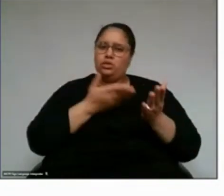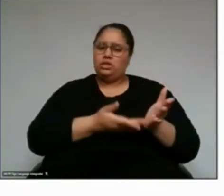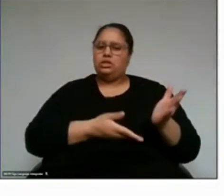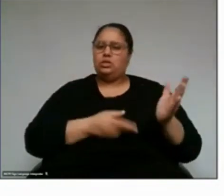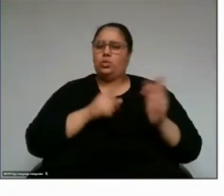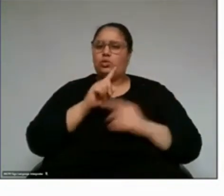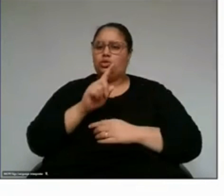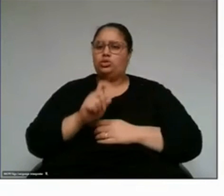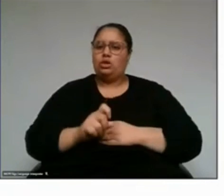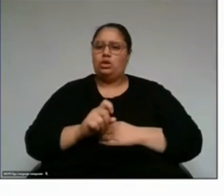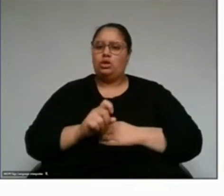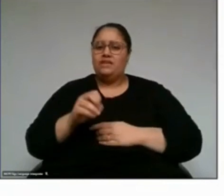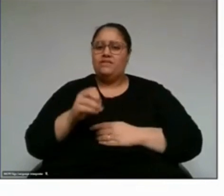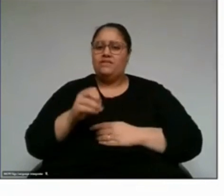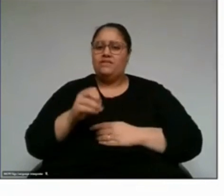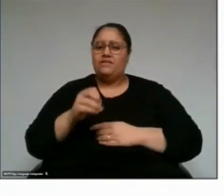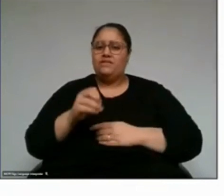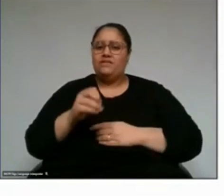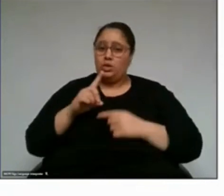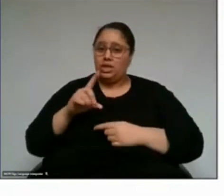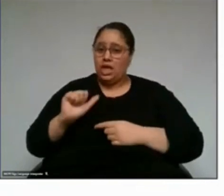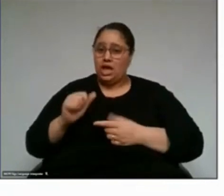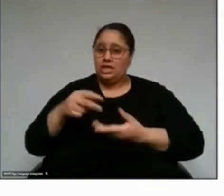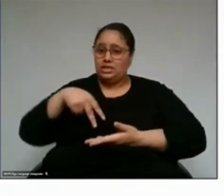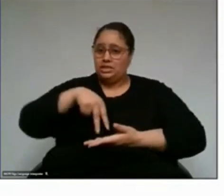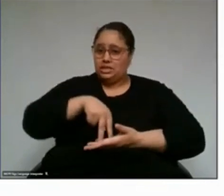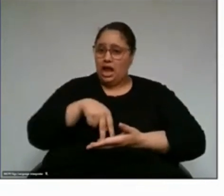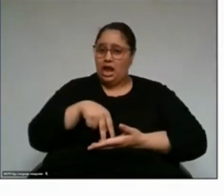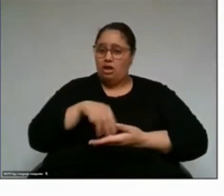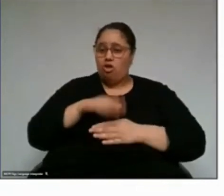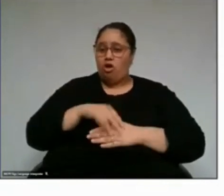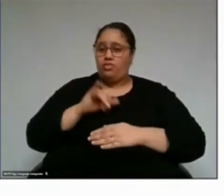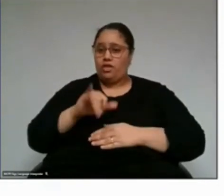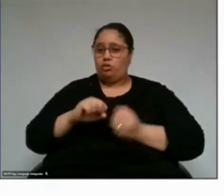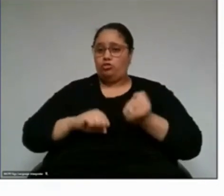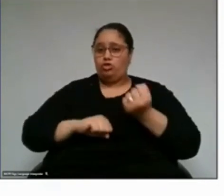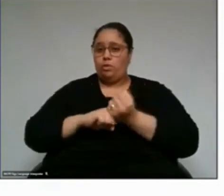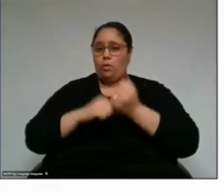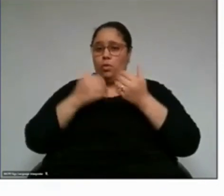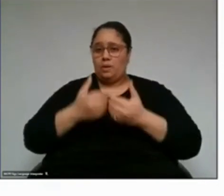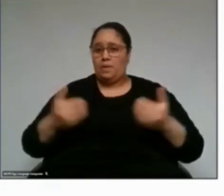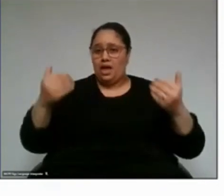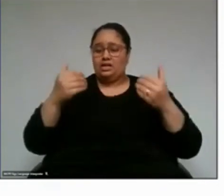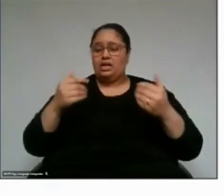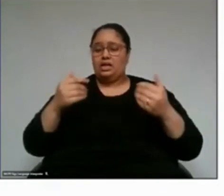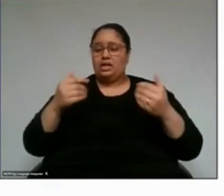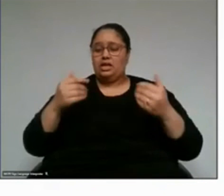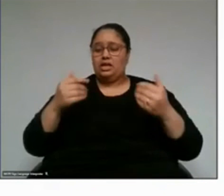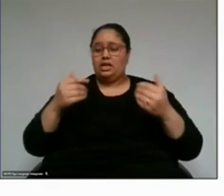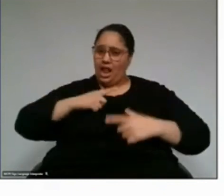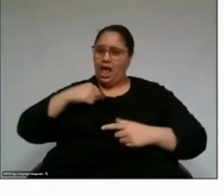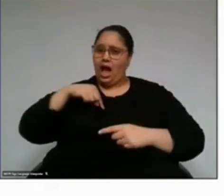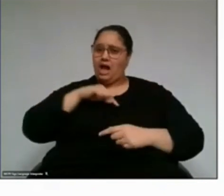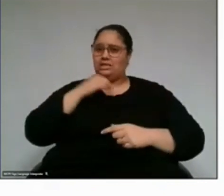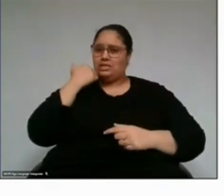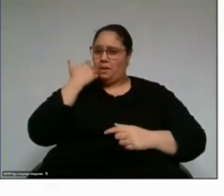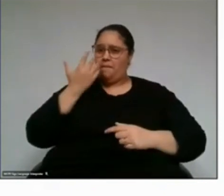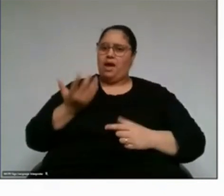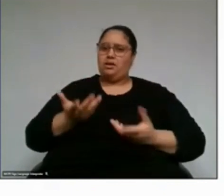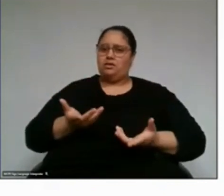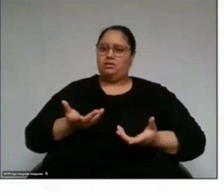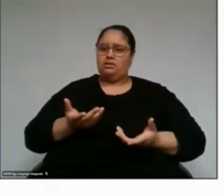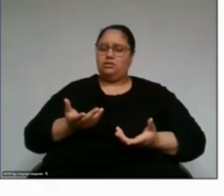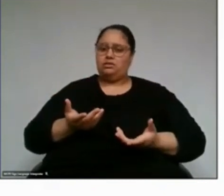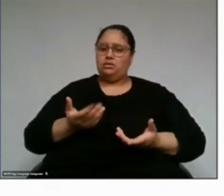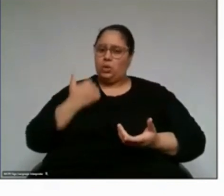he's embarrassed about the DA stance in supporting apartheid Israel, then he must just tell us that he's embarrassed. Thank you very much, that he